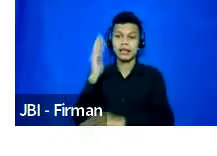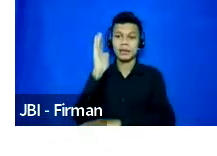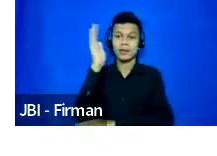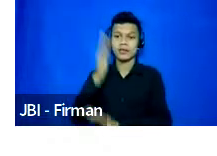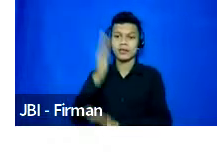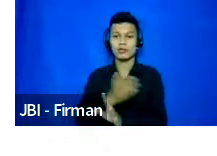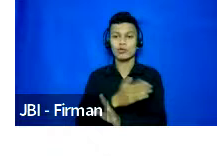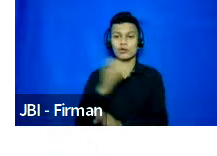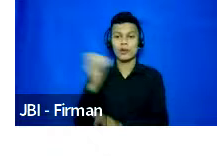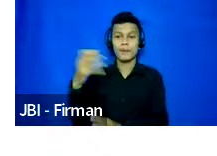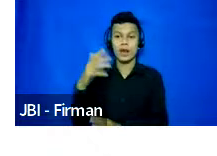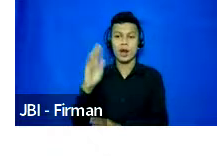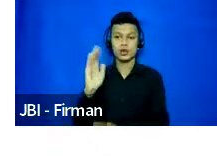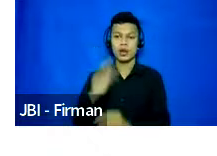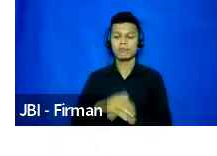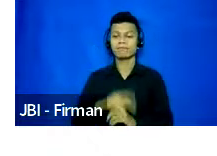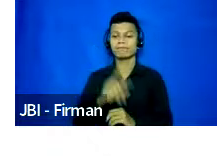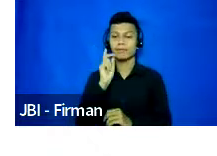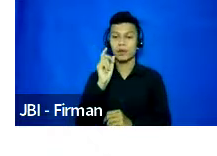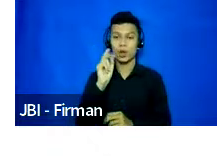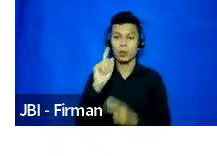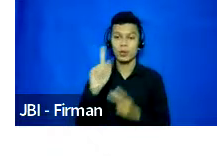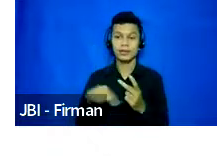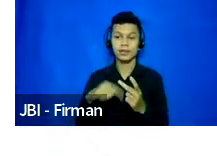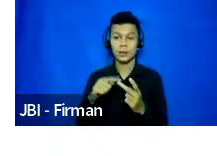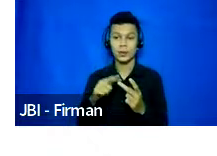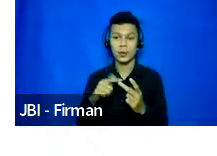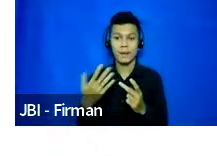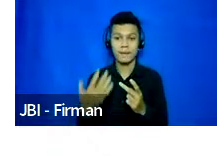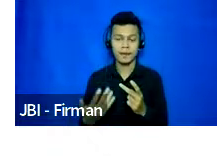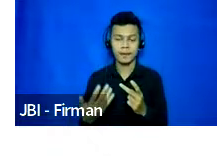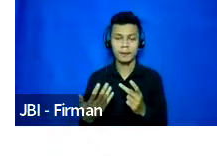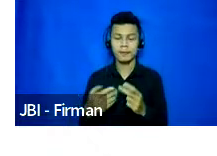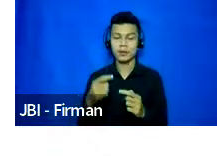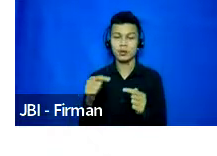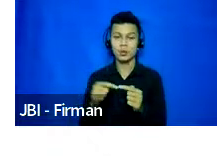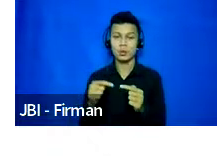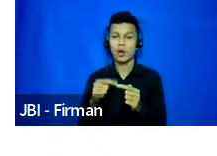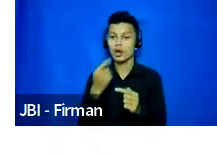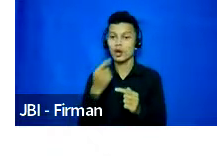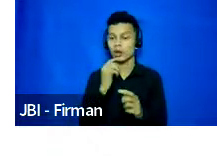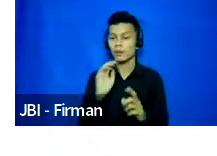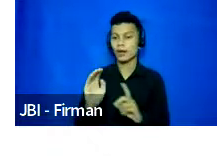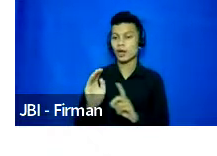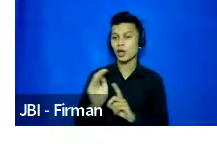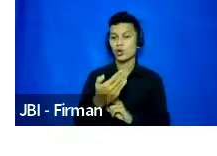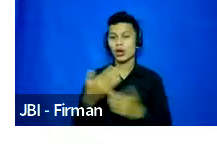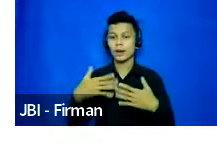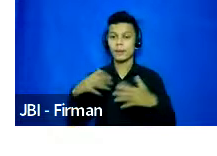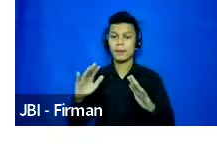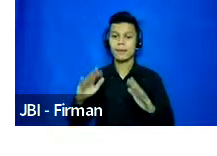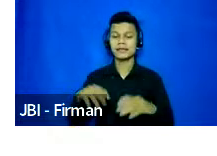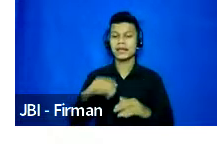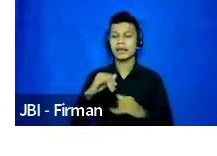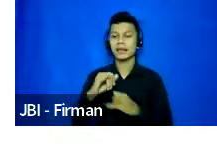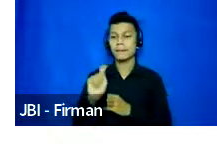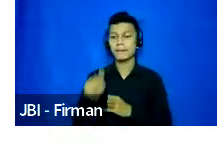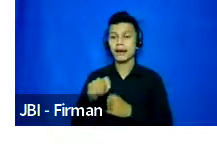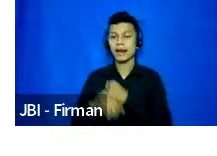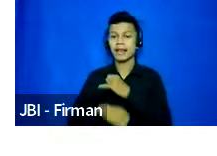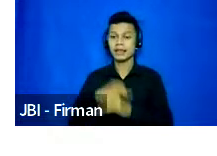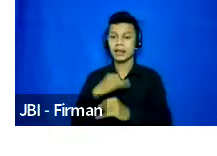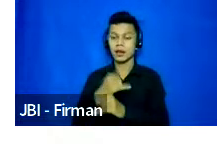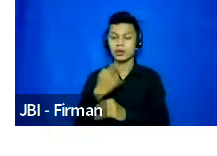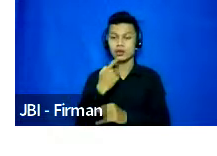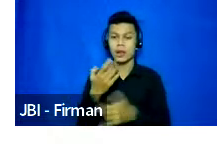recommendations on the protections of internet freedom is also how copyright should